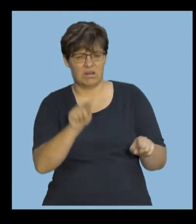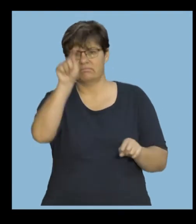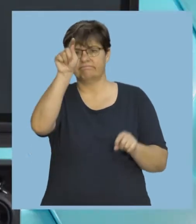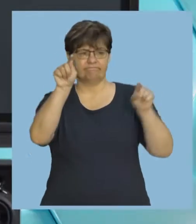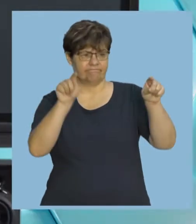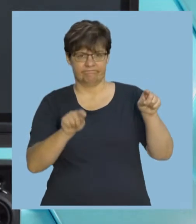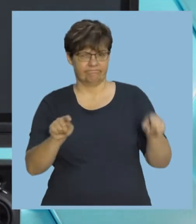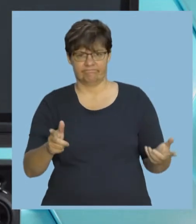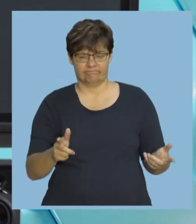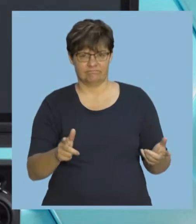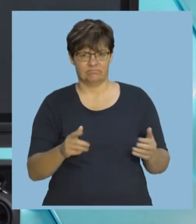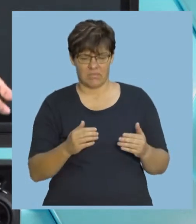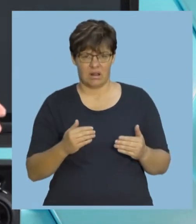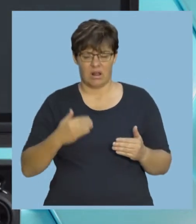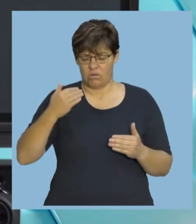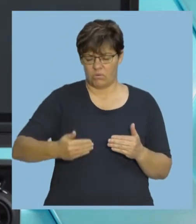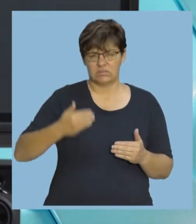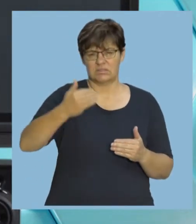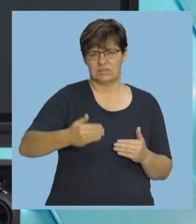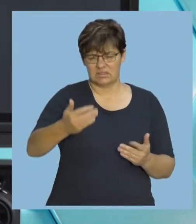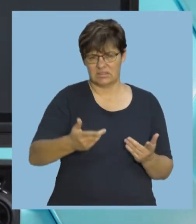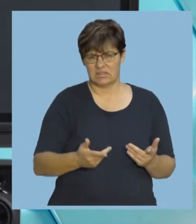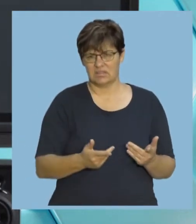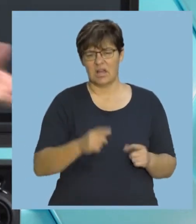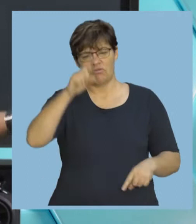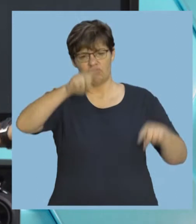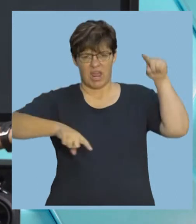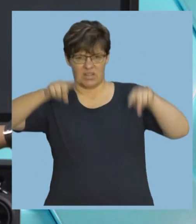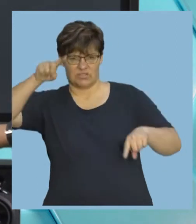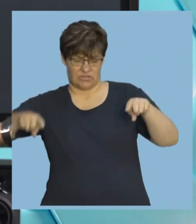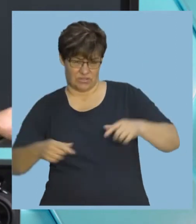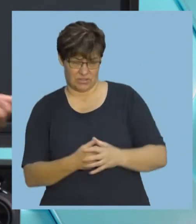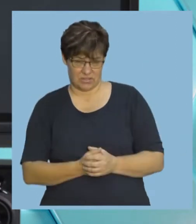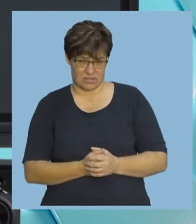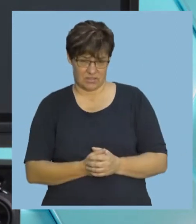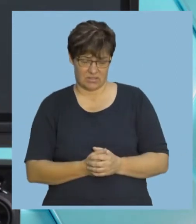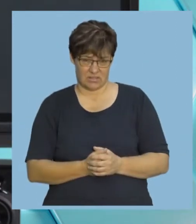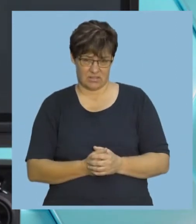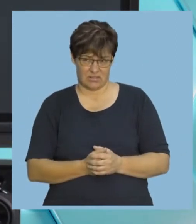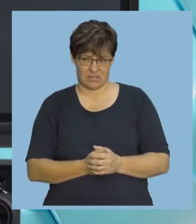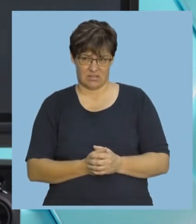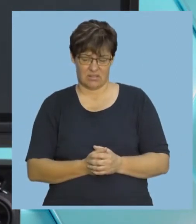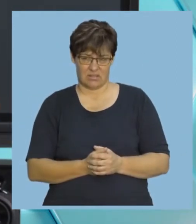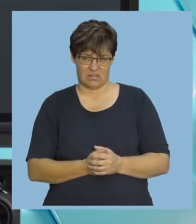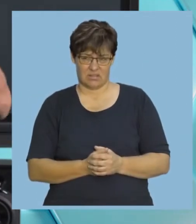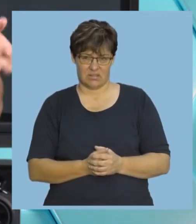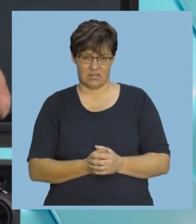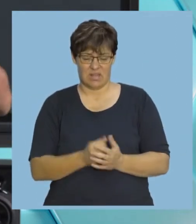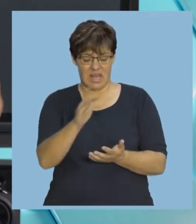be the interquartile and the range. And the measure of